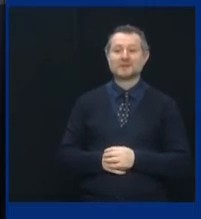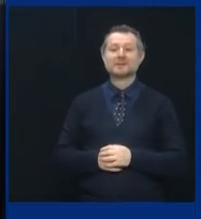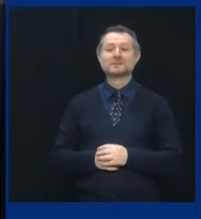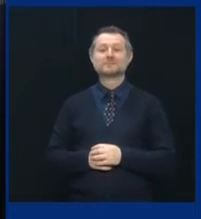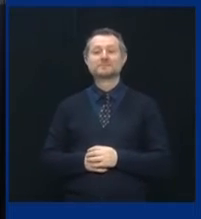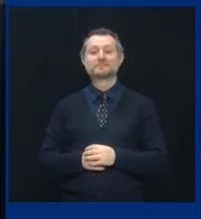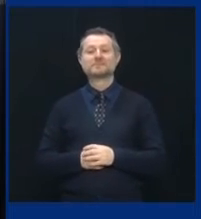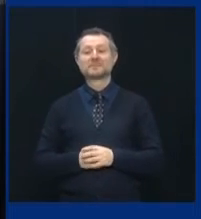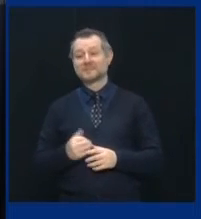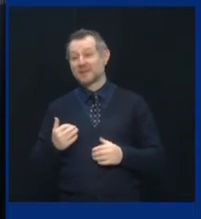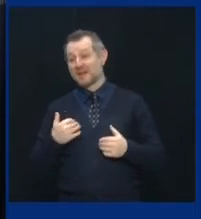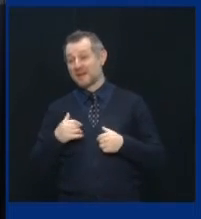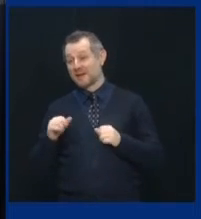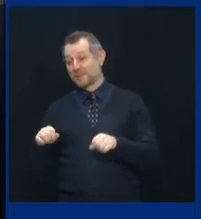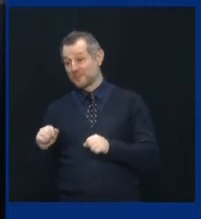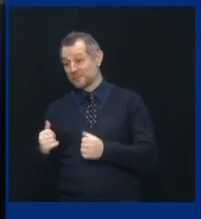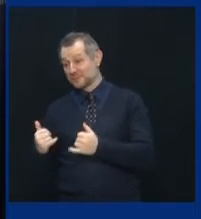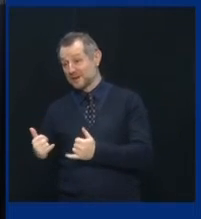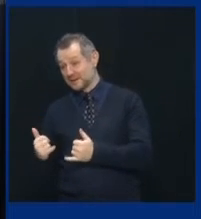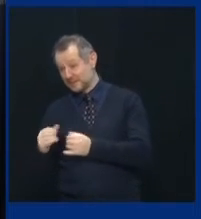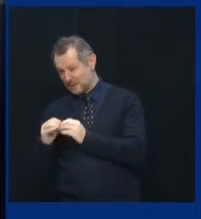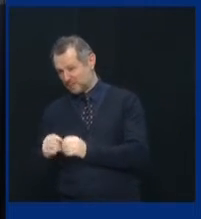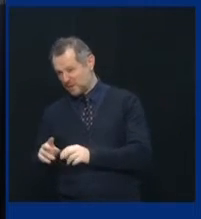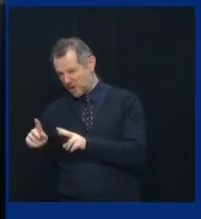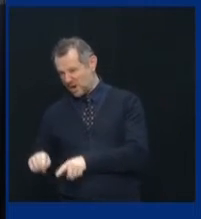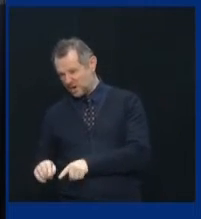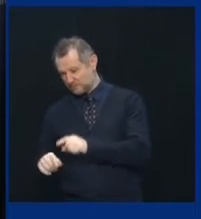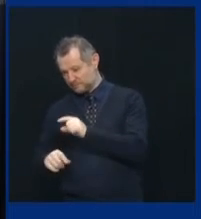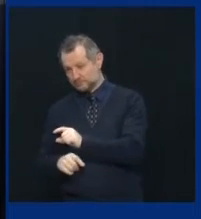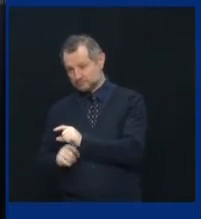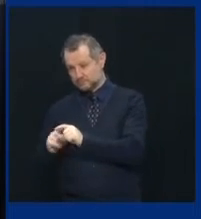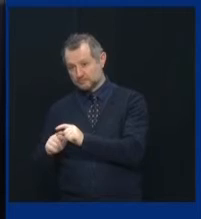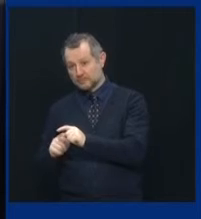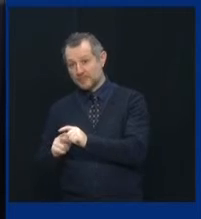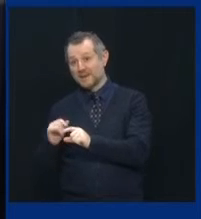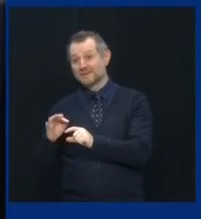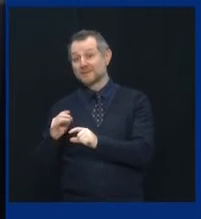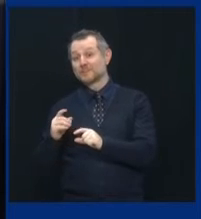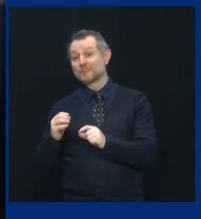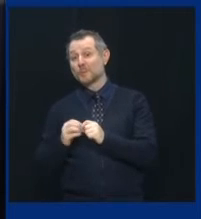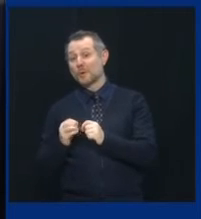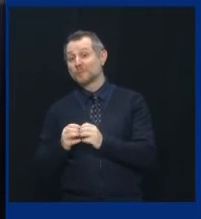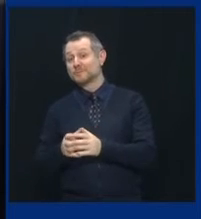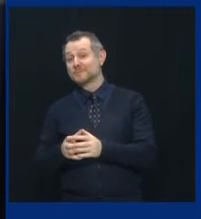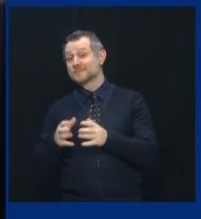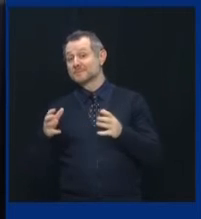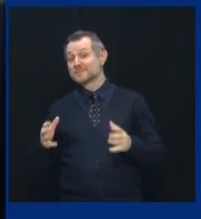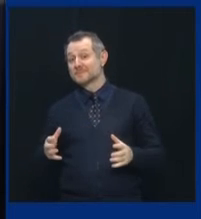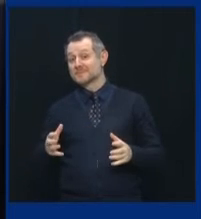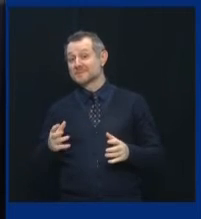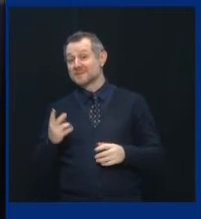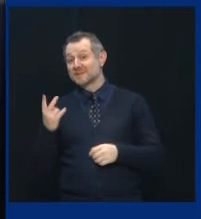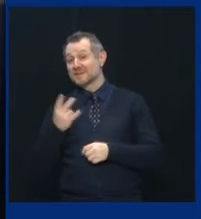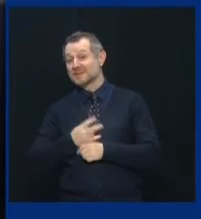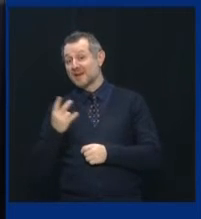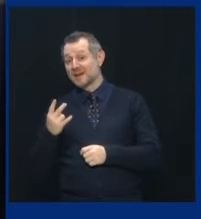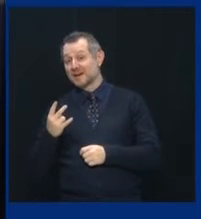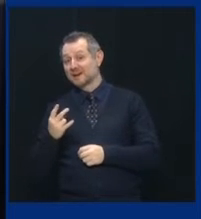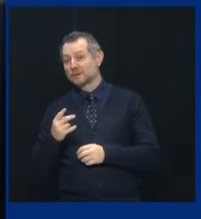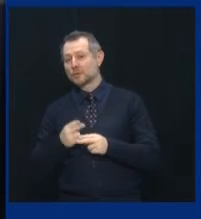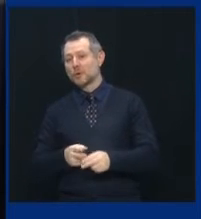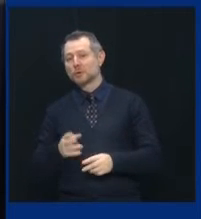have capacity today, your ability to surge and add, which is either beds or